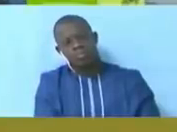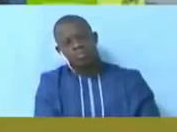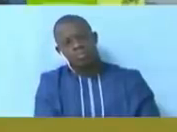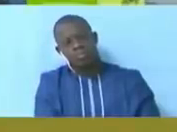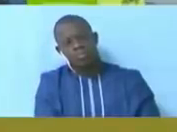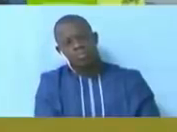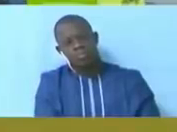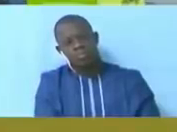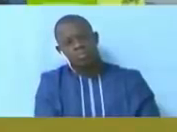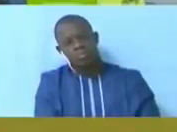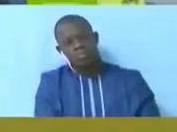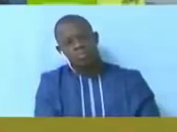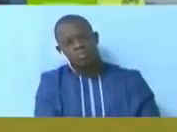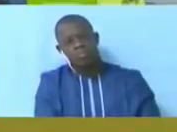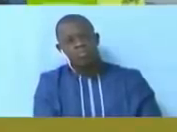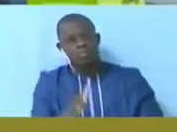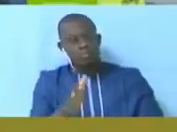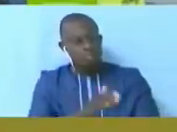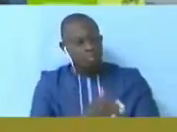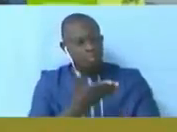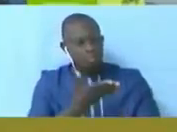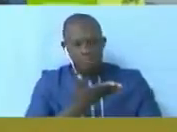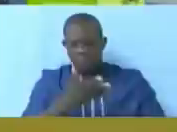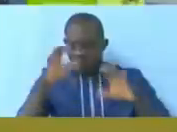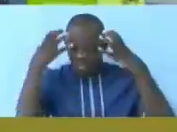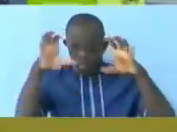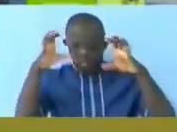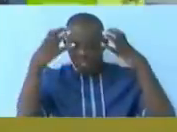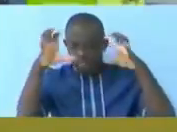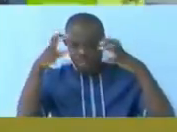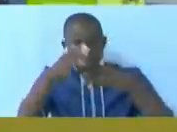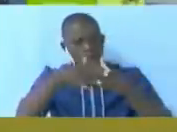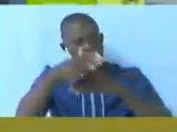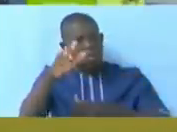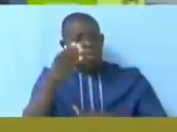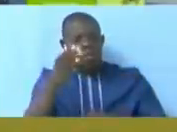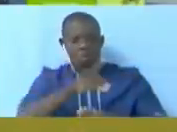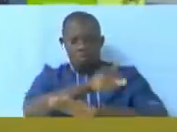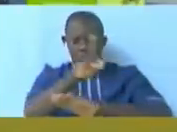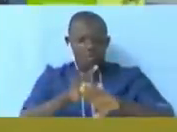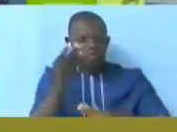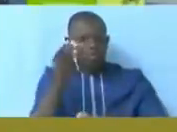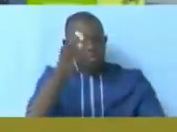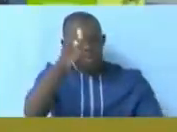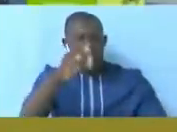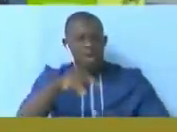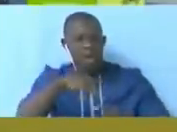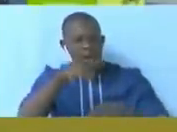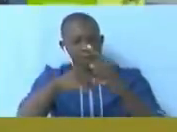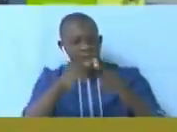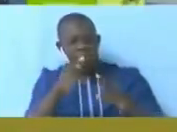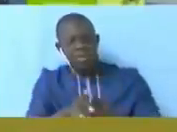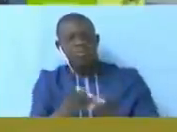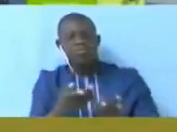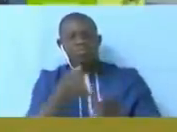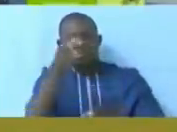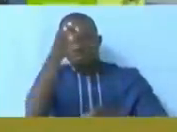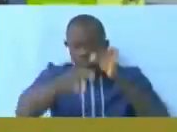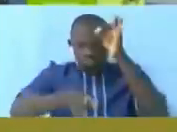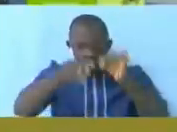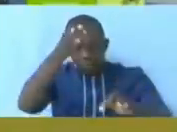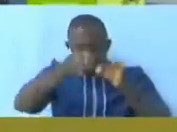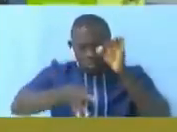Basé. Andu watembo kukole njamal lebe basé pertaining to the image and integrity of the court